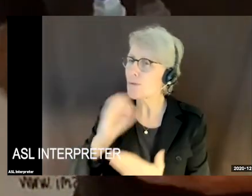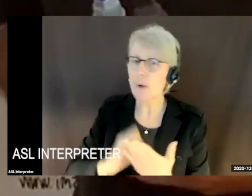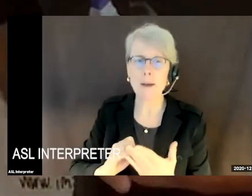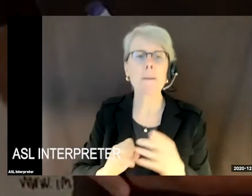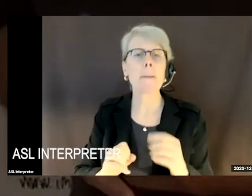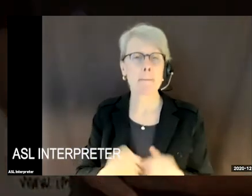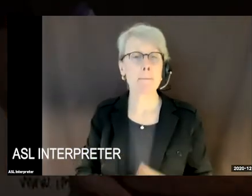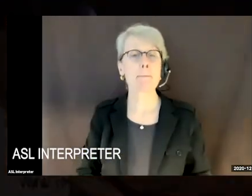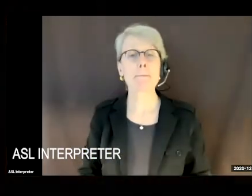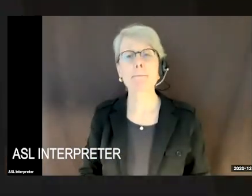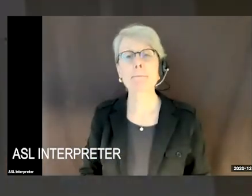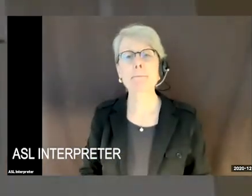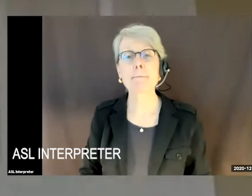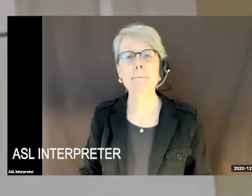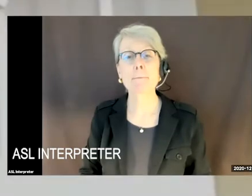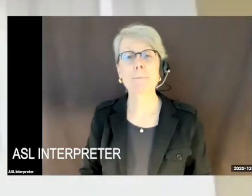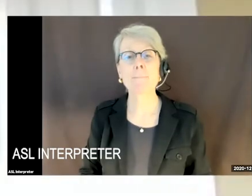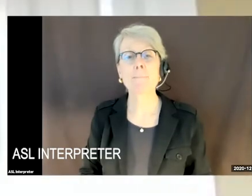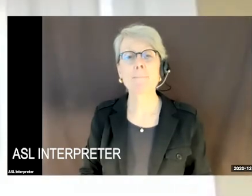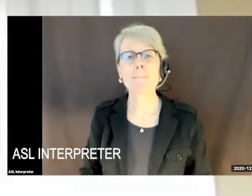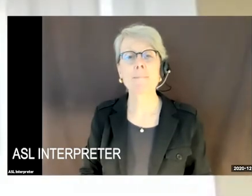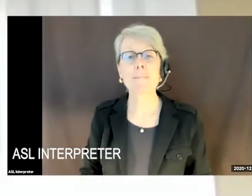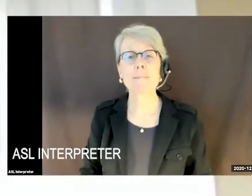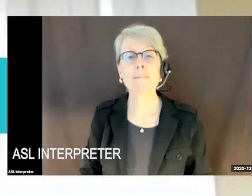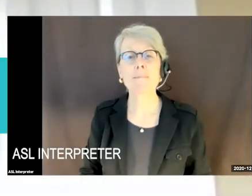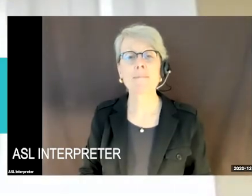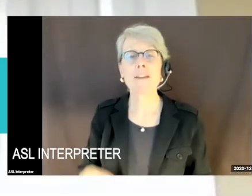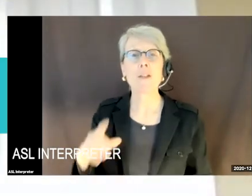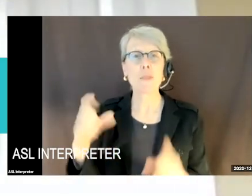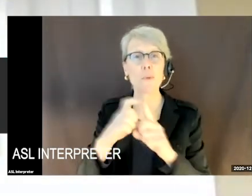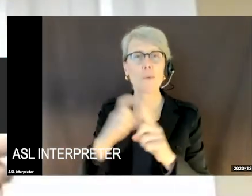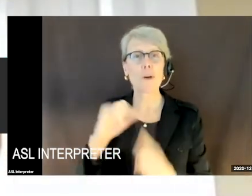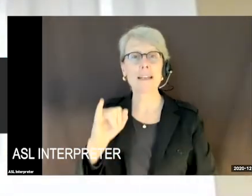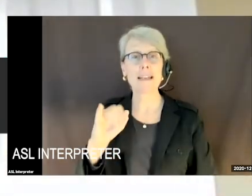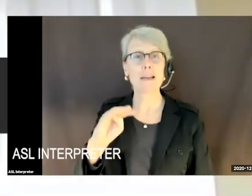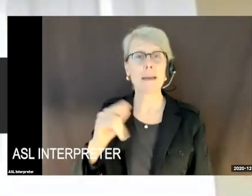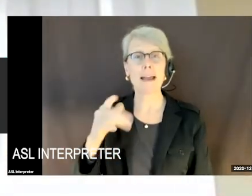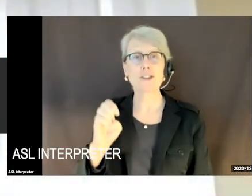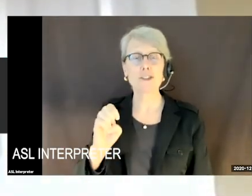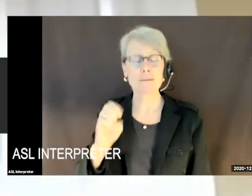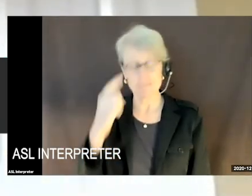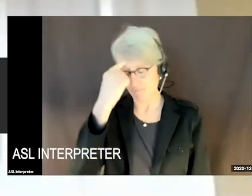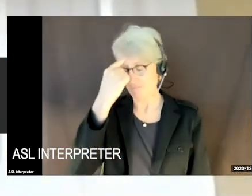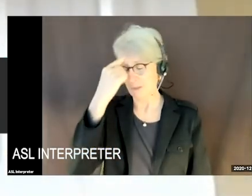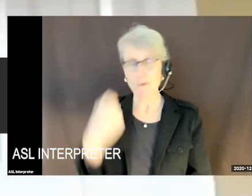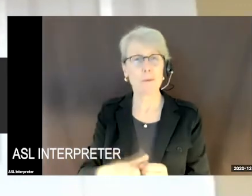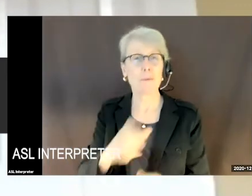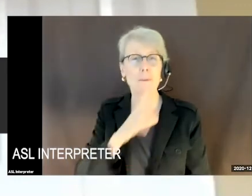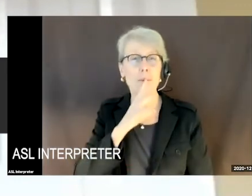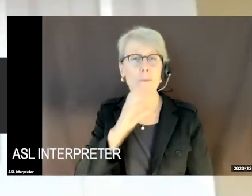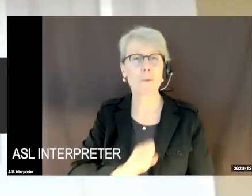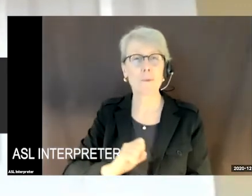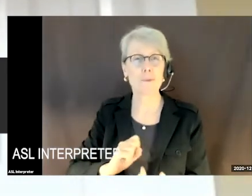beautiful drawing. So I wrote when someone told me said imagine, I